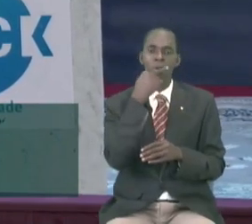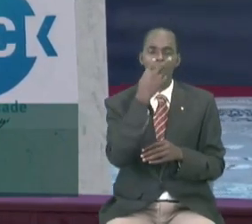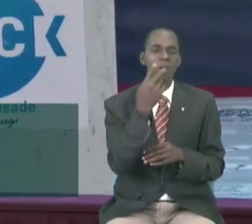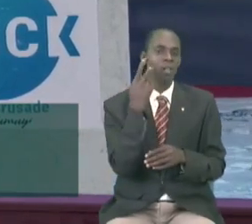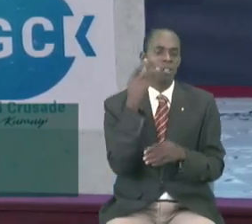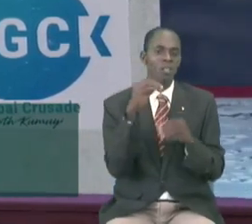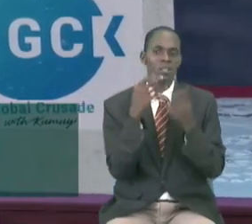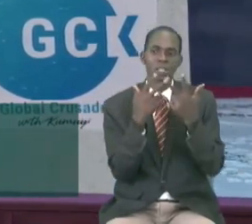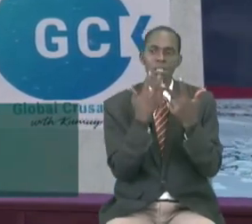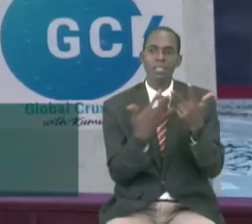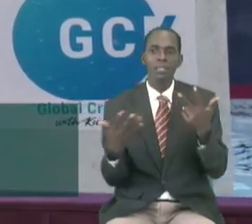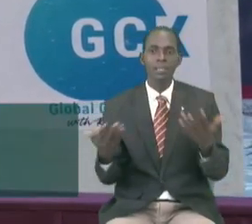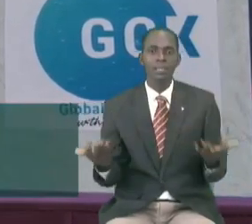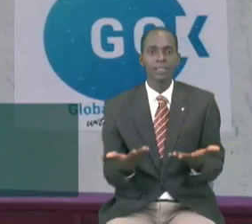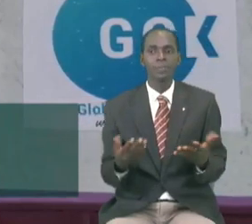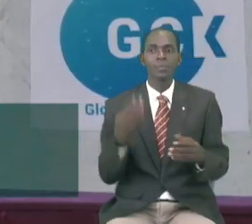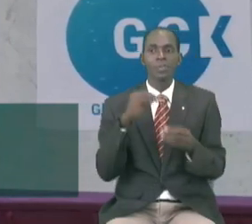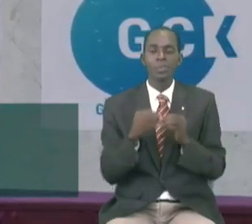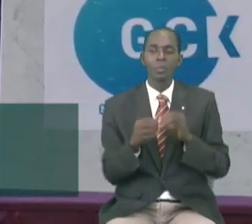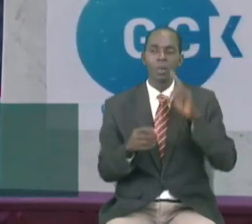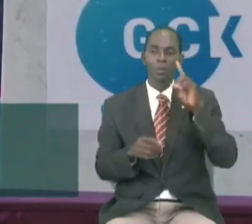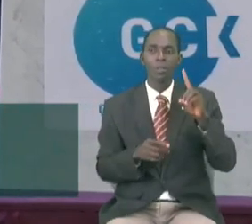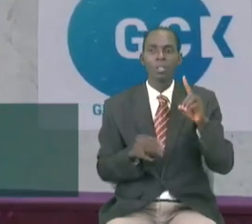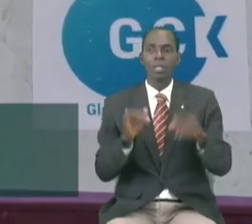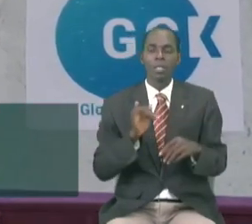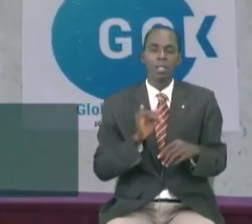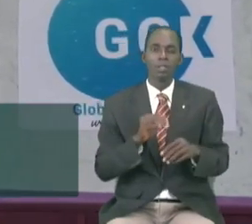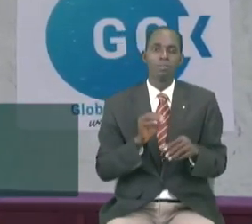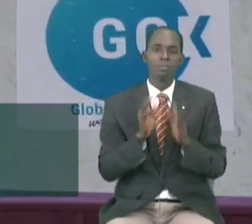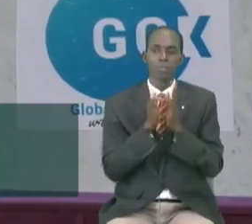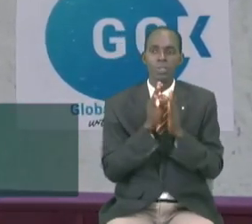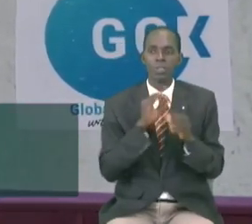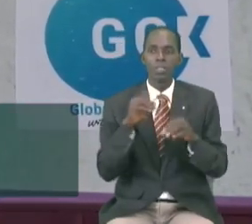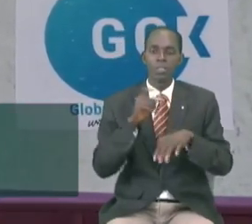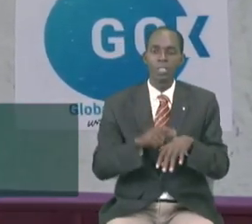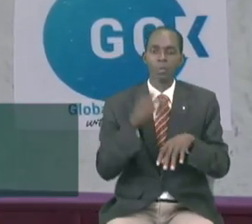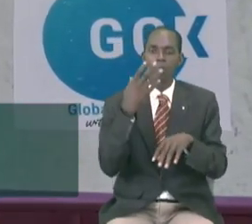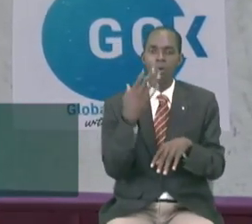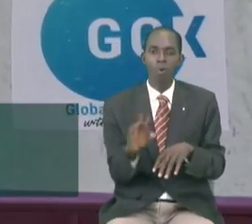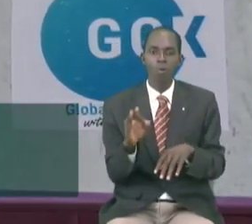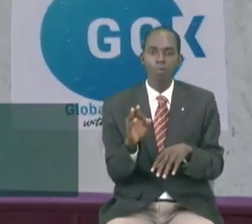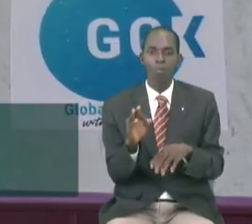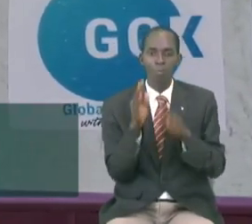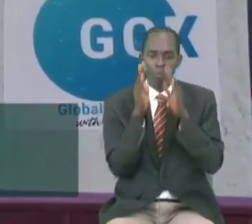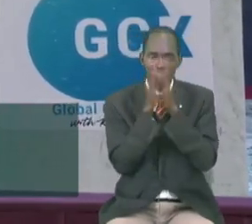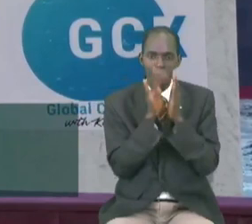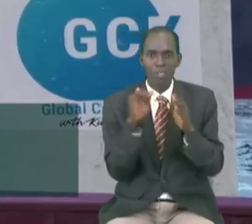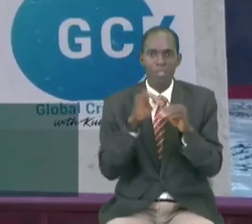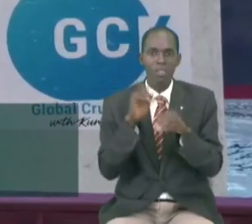do? Praying in times of affliction. Number two, pleading for the tenderness of